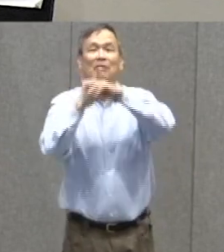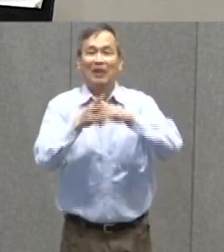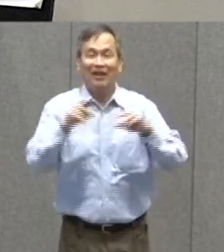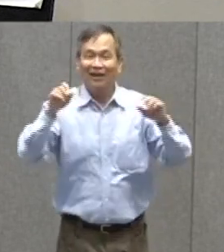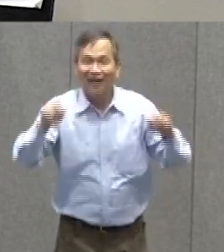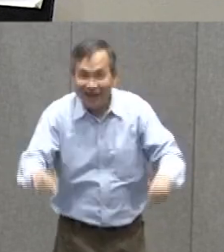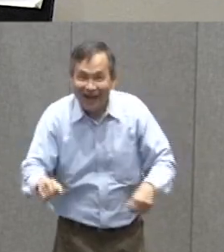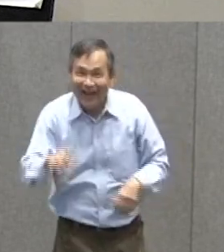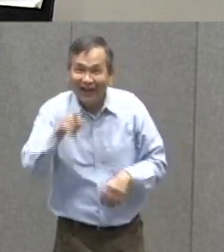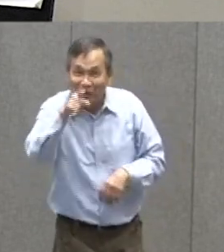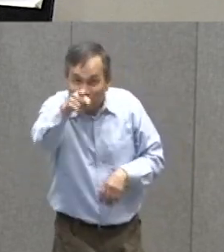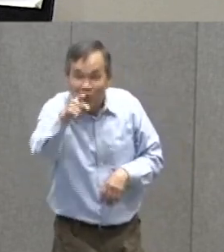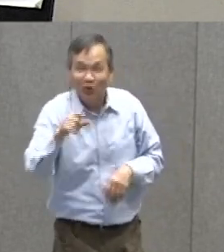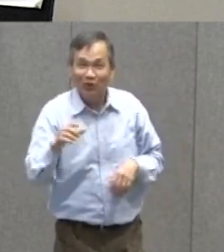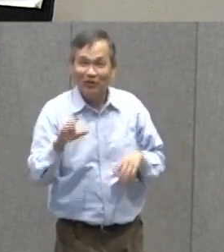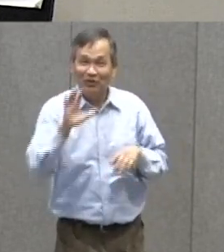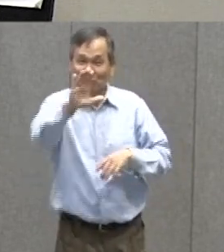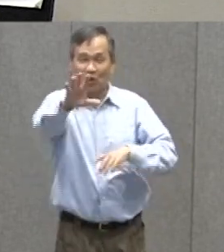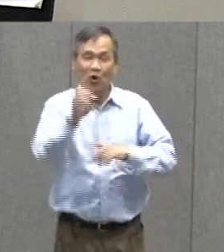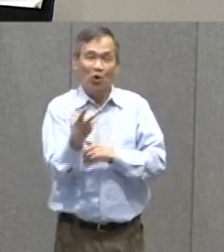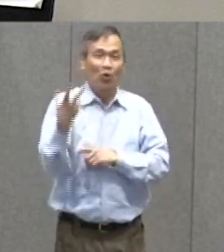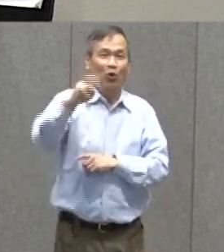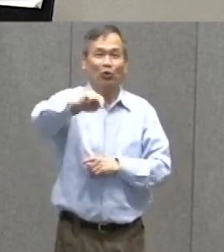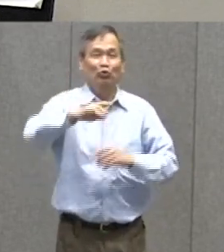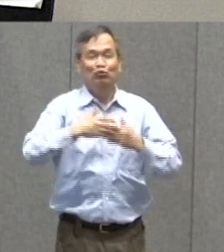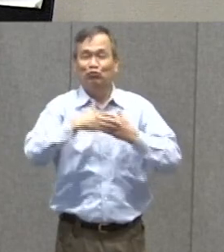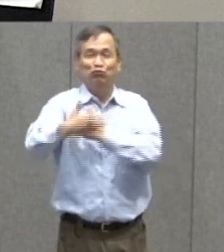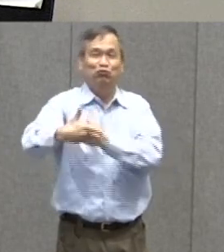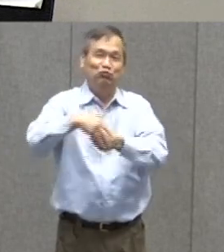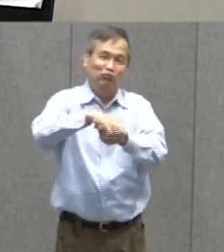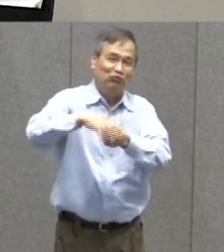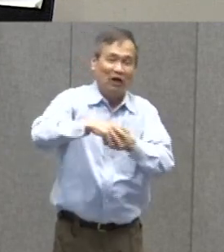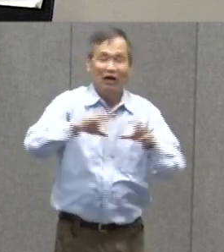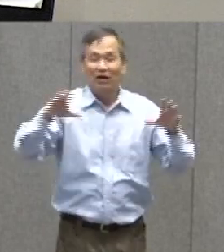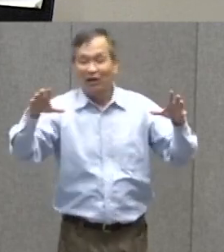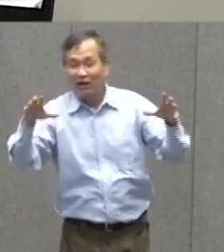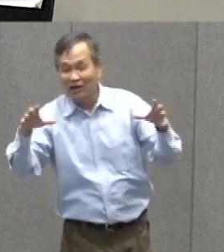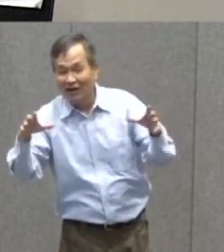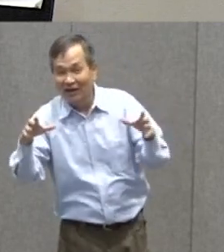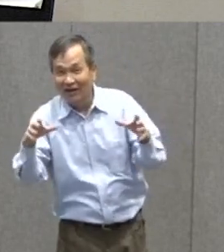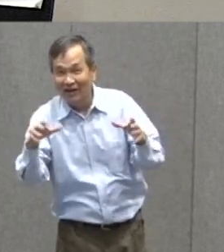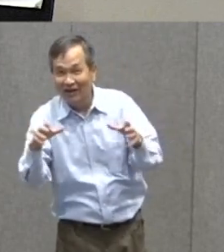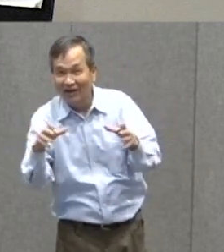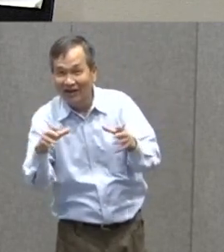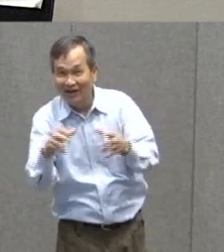have. What is it that you can do so that you can share,